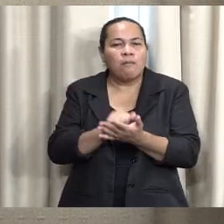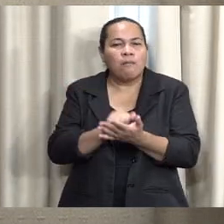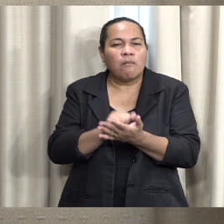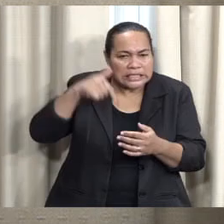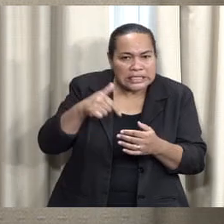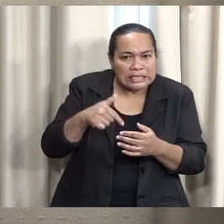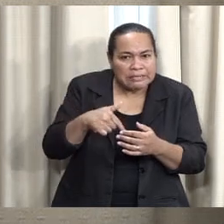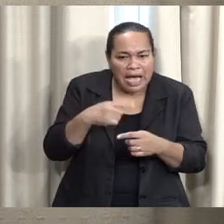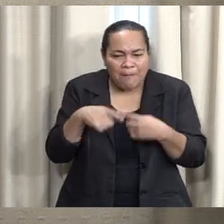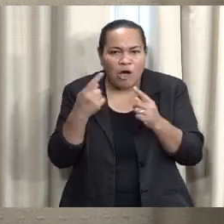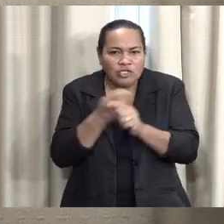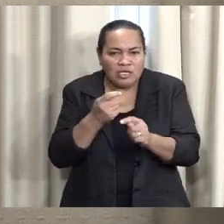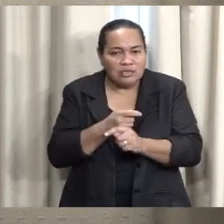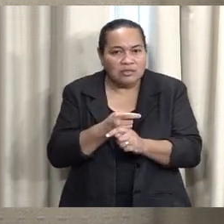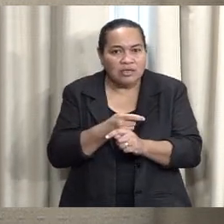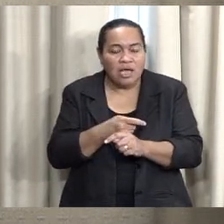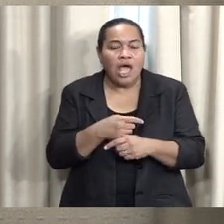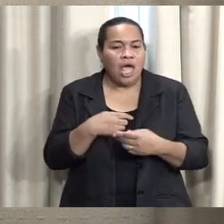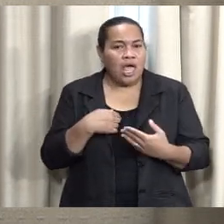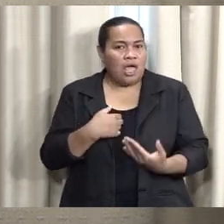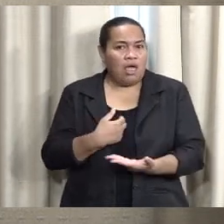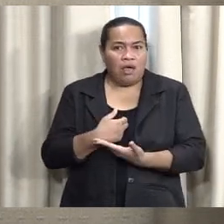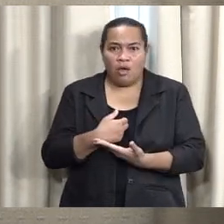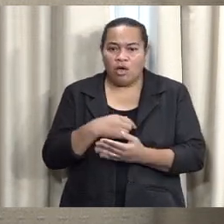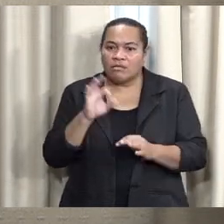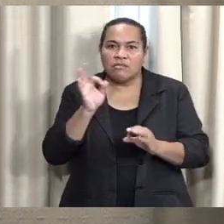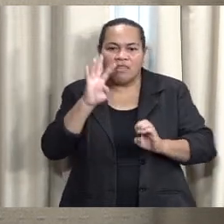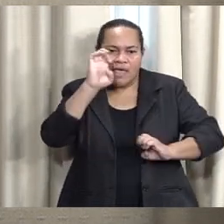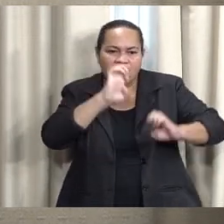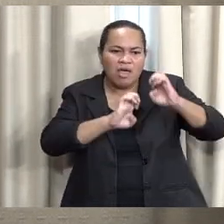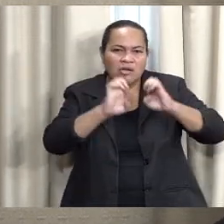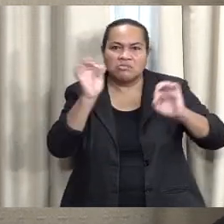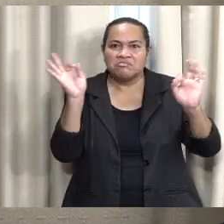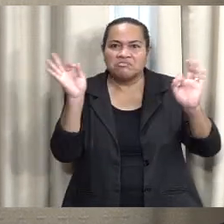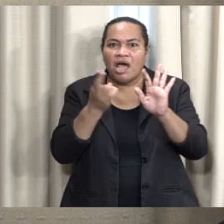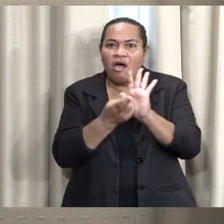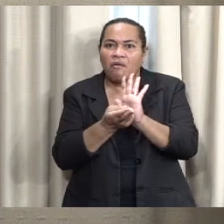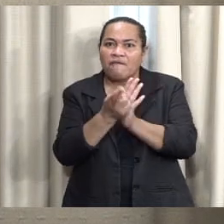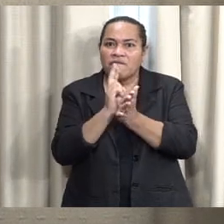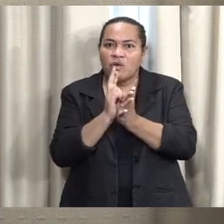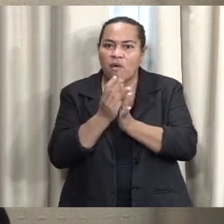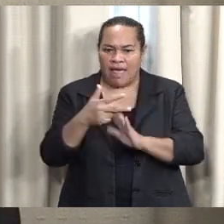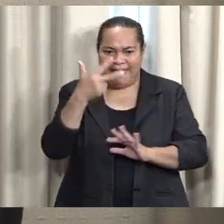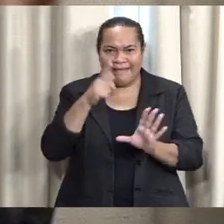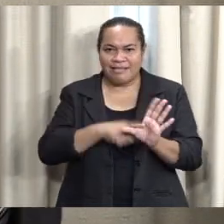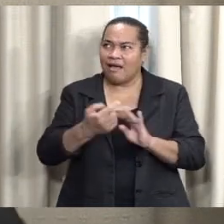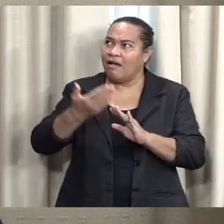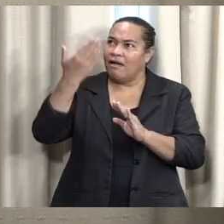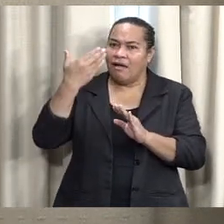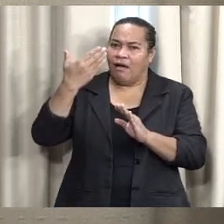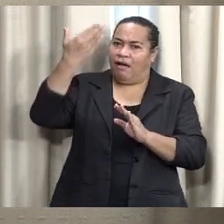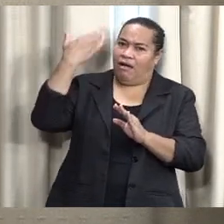carefully, and we have had no evaluation and review in the last 8 years or beyond